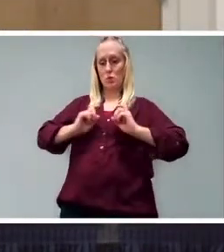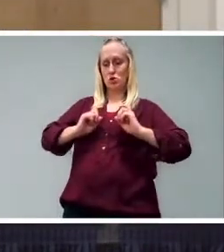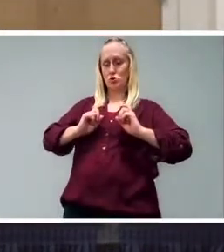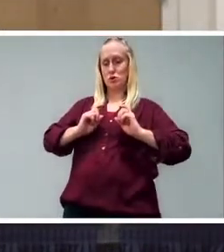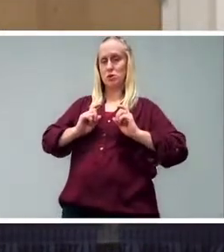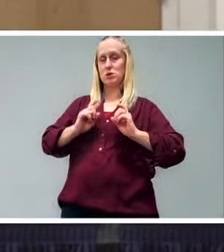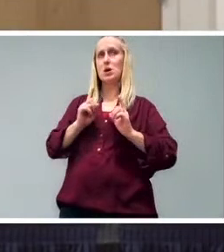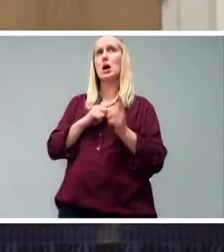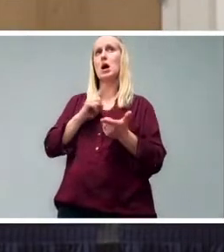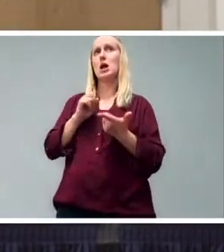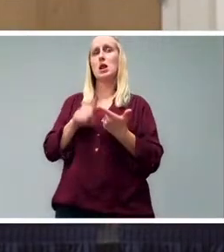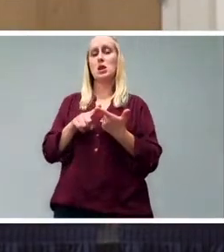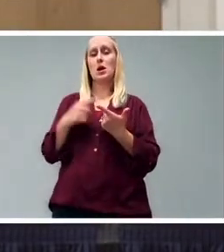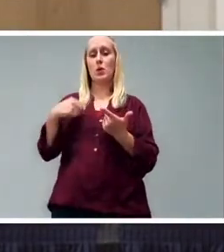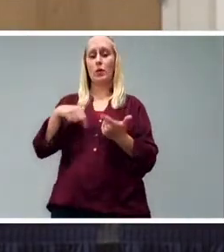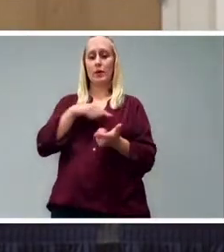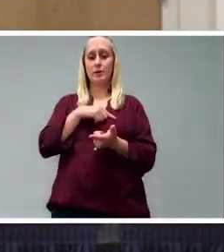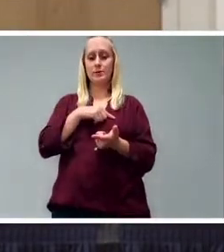then